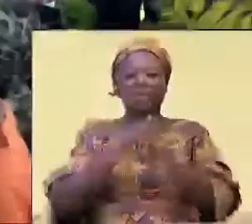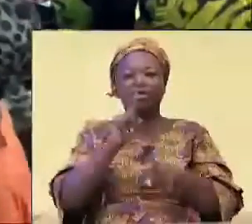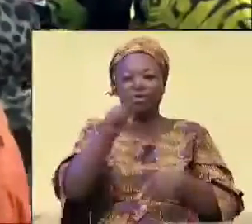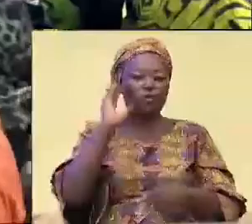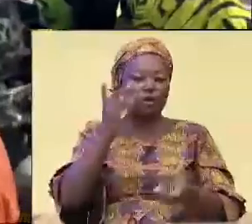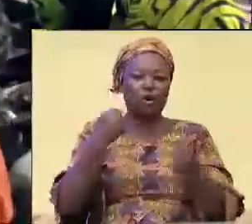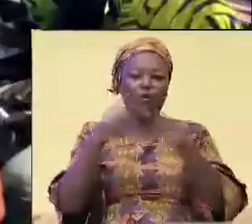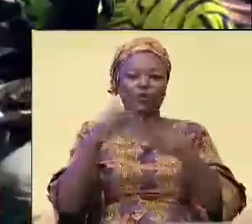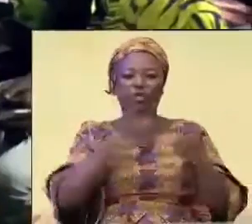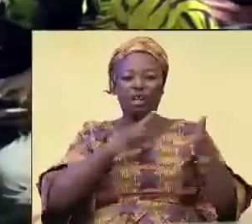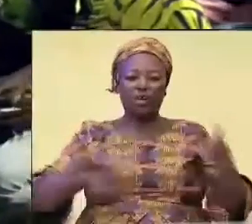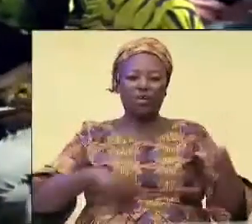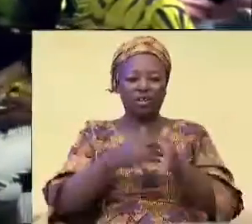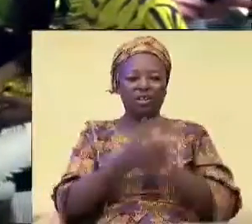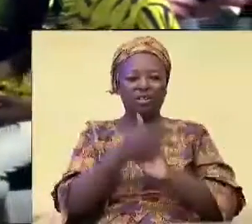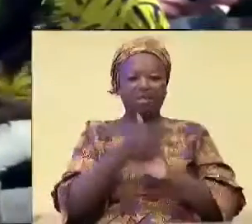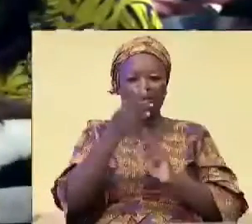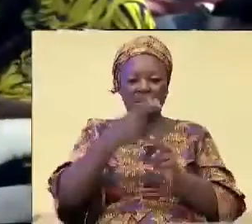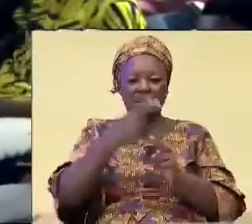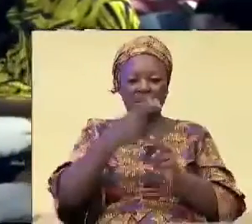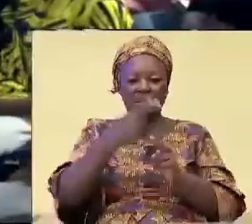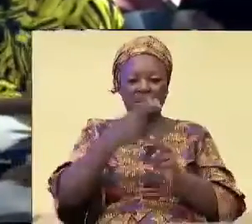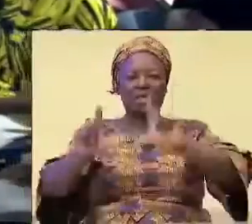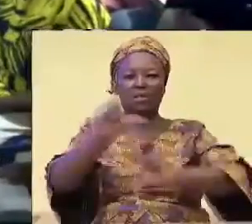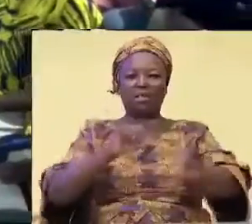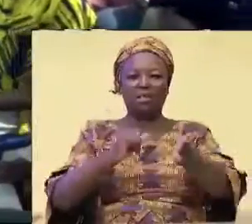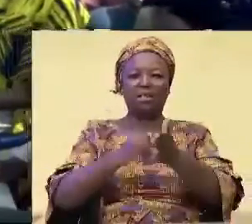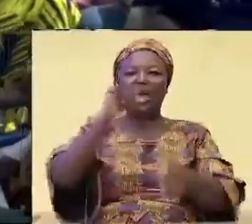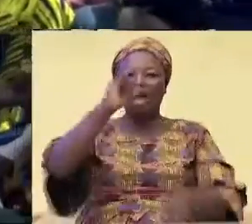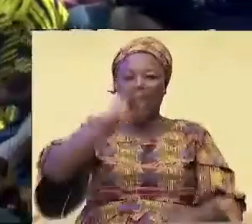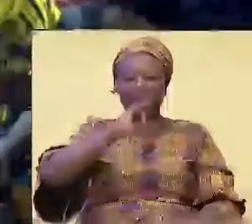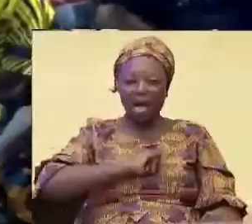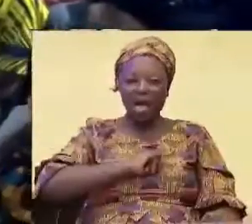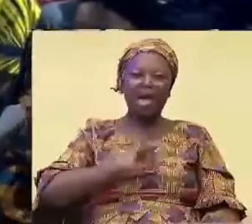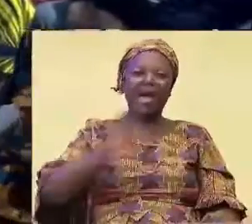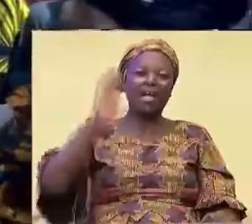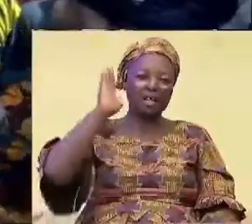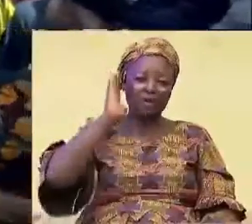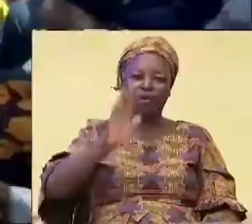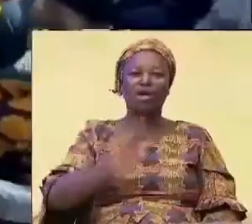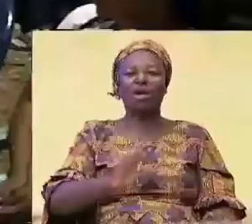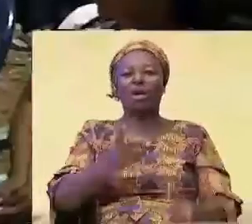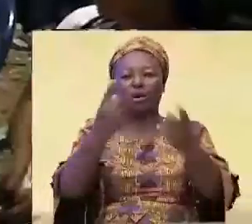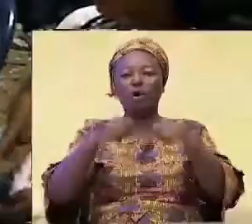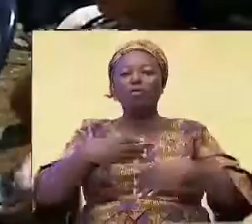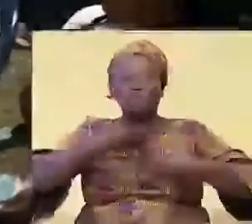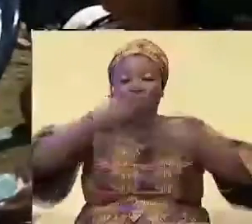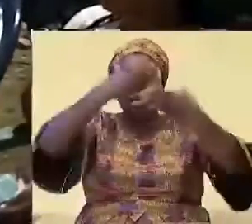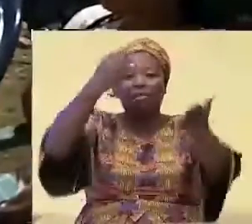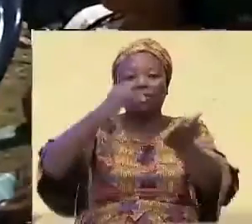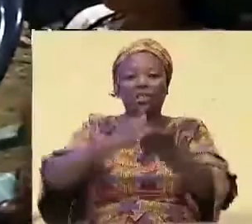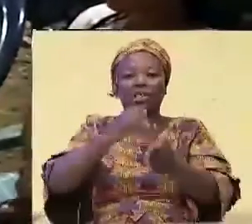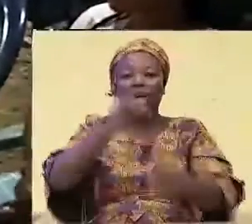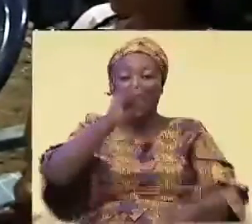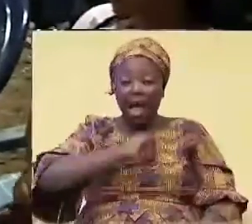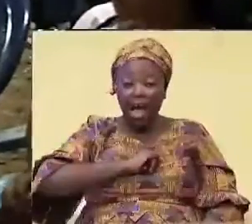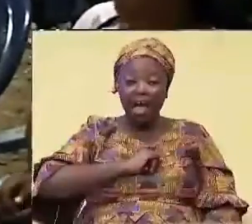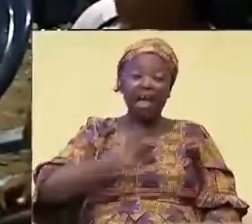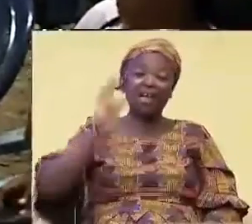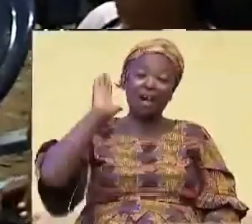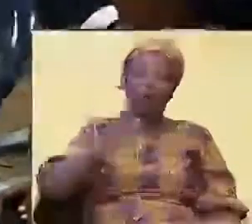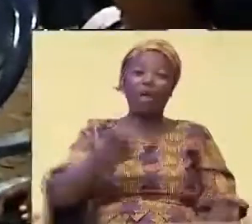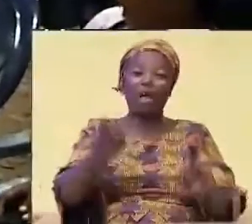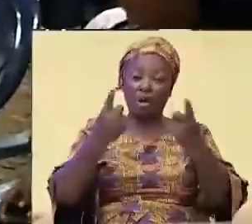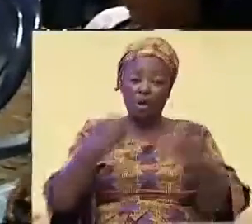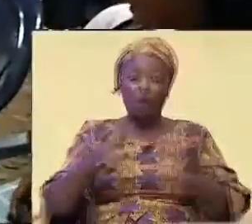life. You will come to the Lord. Say, I will come. Say it well, I will